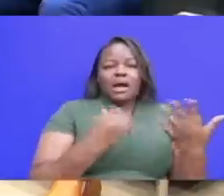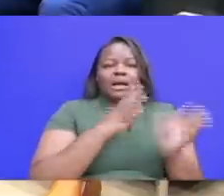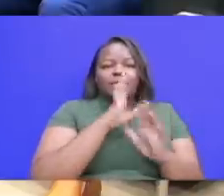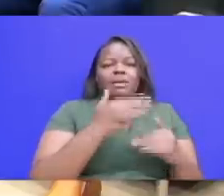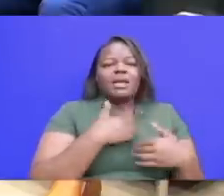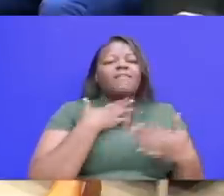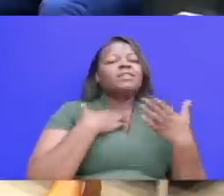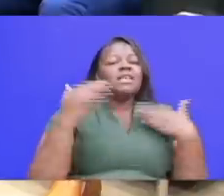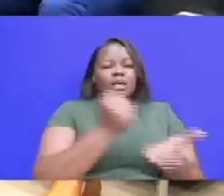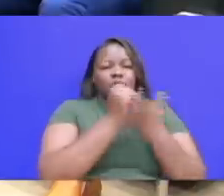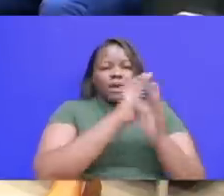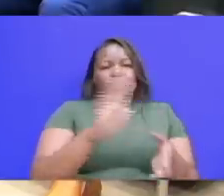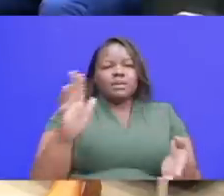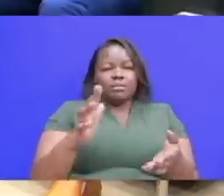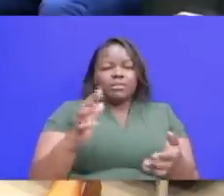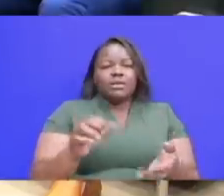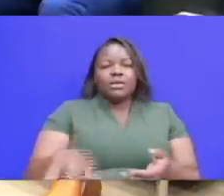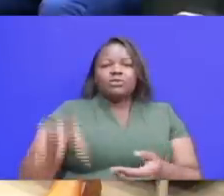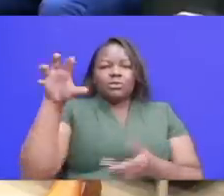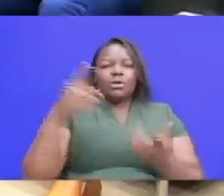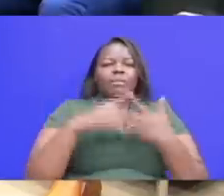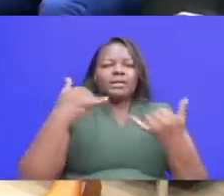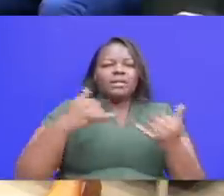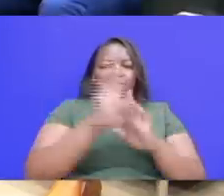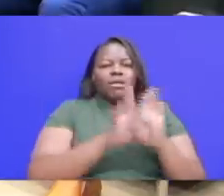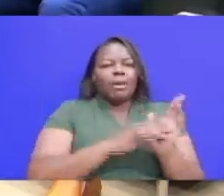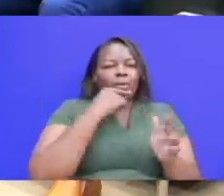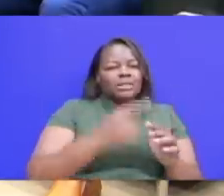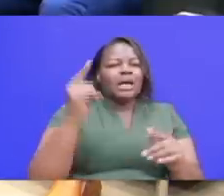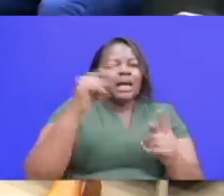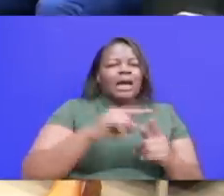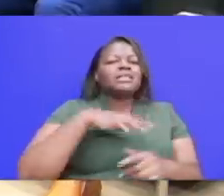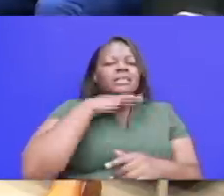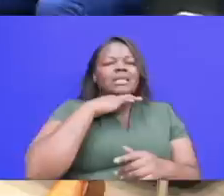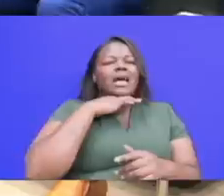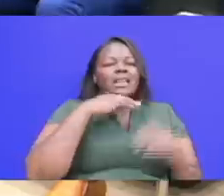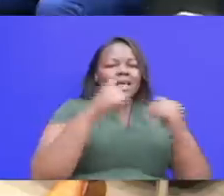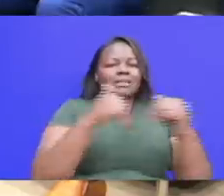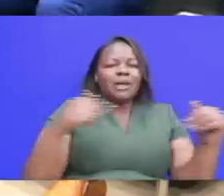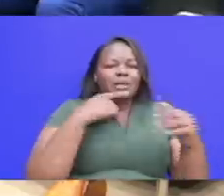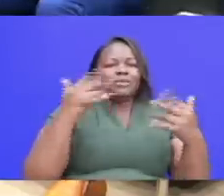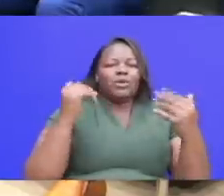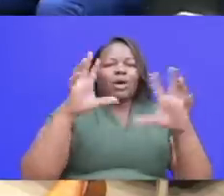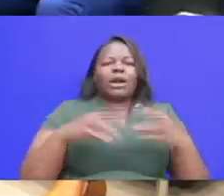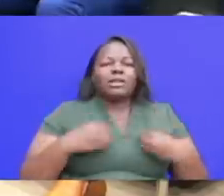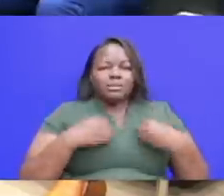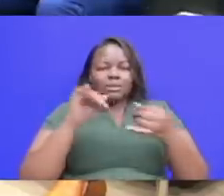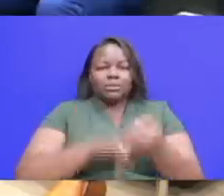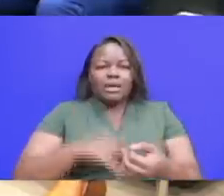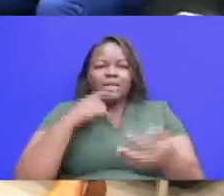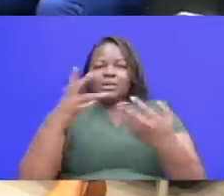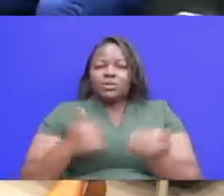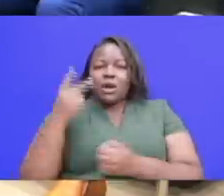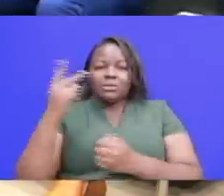have somebody to help them to grow. But the vow says till death do us part. So you're allowed to. So I'm seeing something